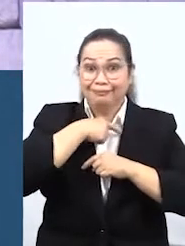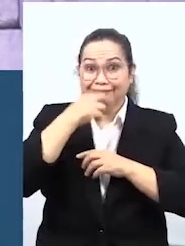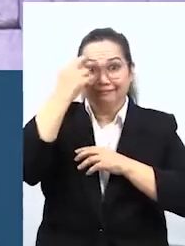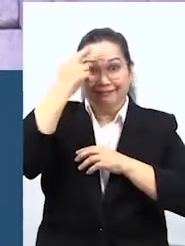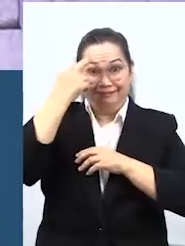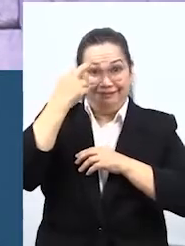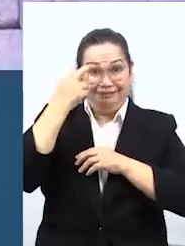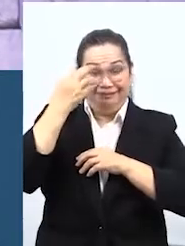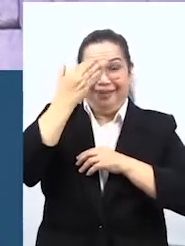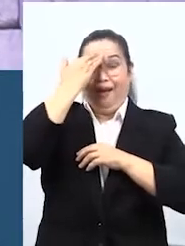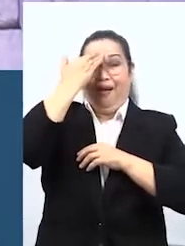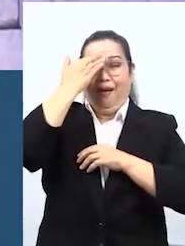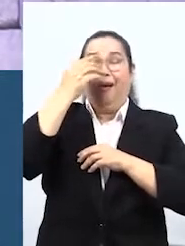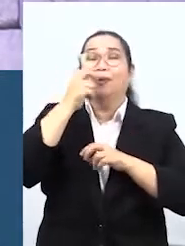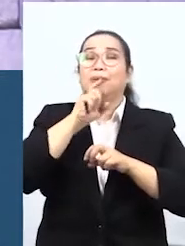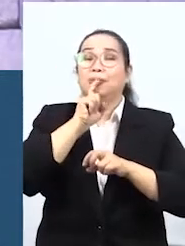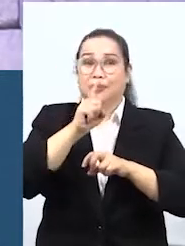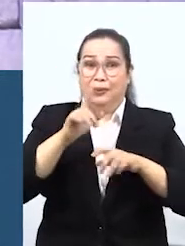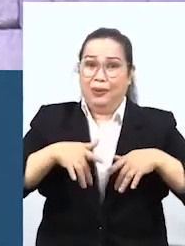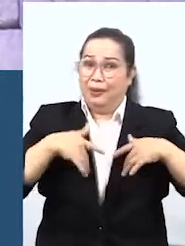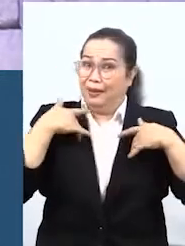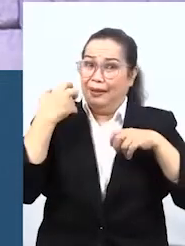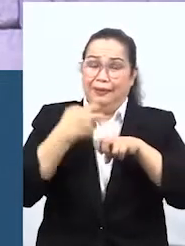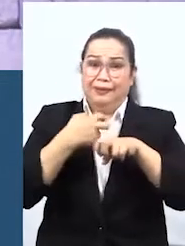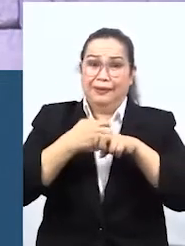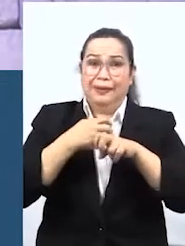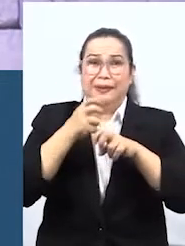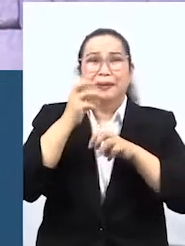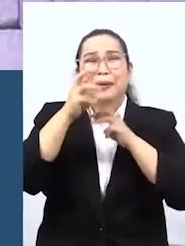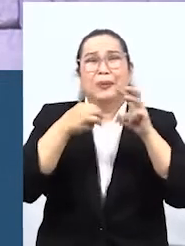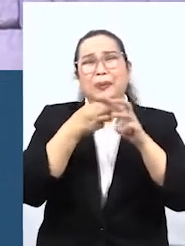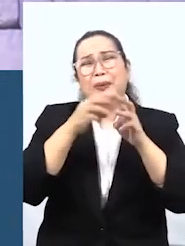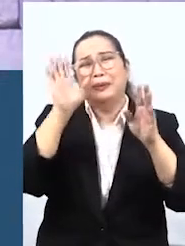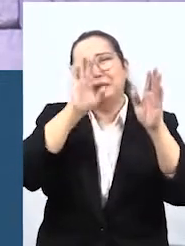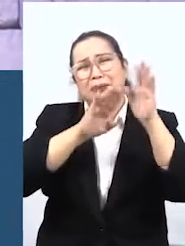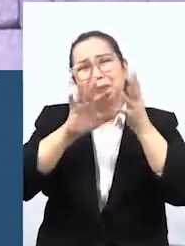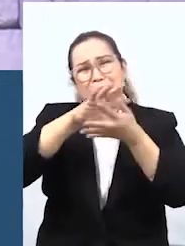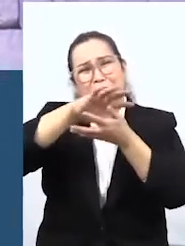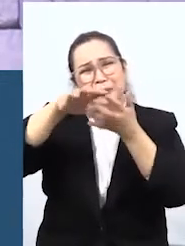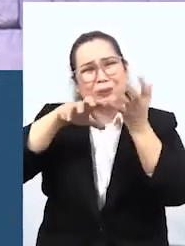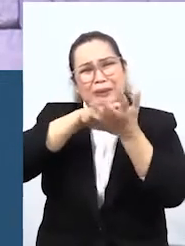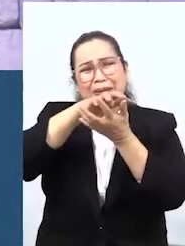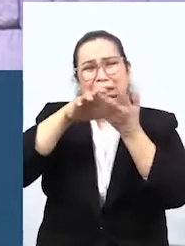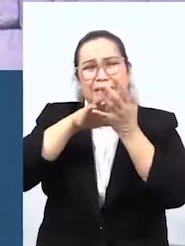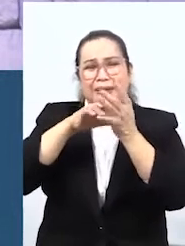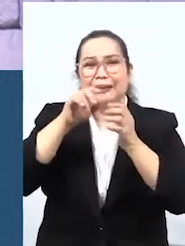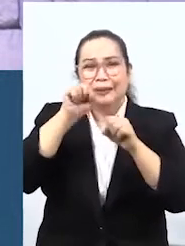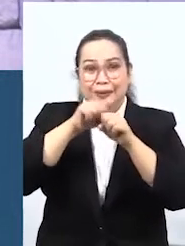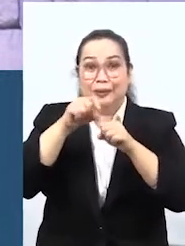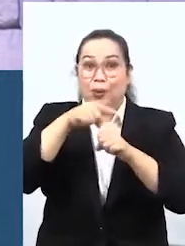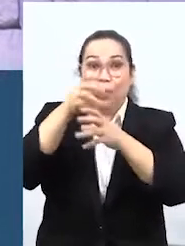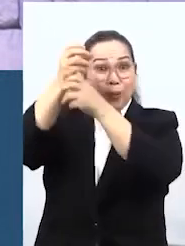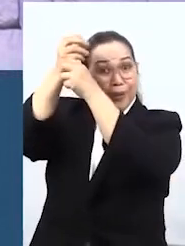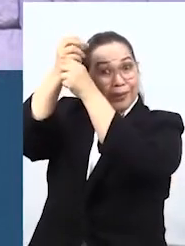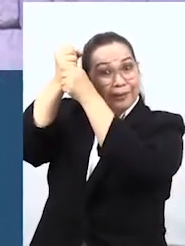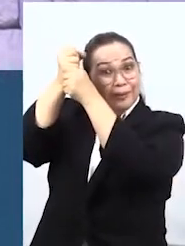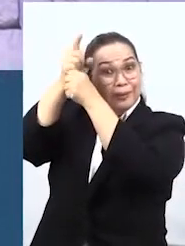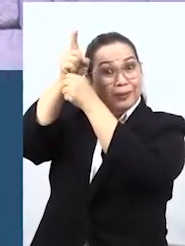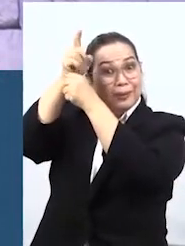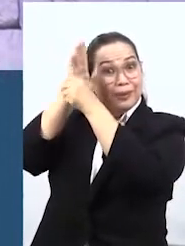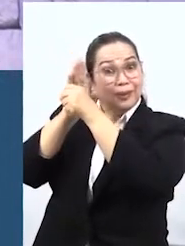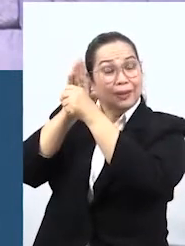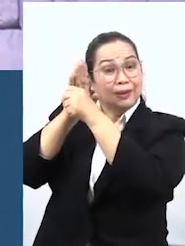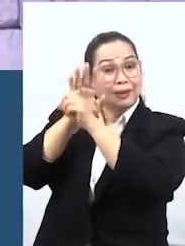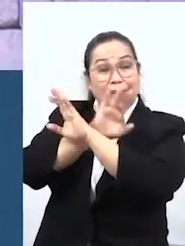life is supposed to be hard that the world is supposed to be messy And that's why we hang on so